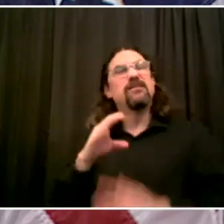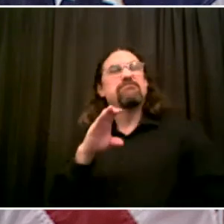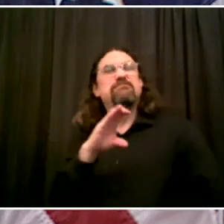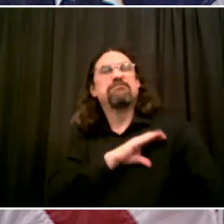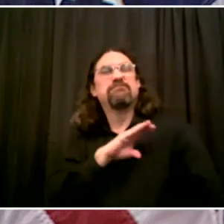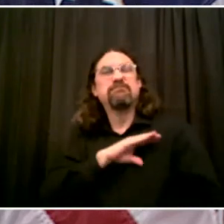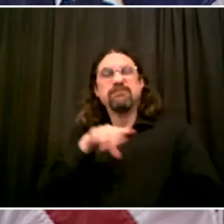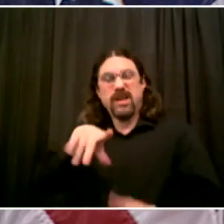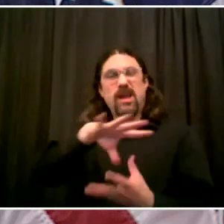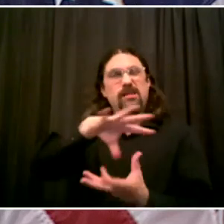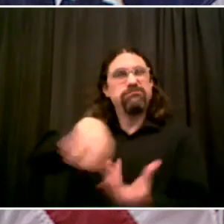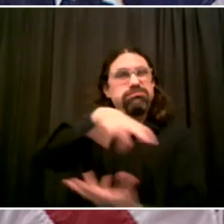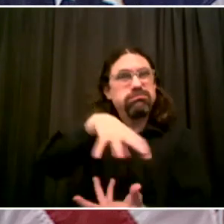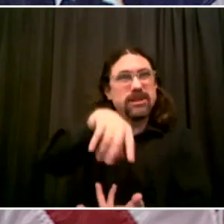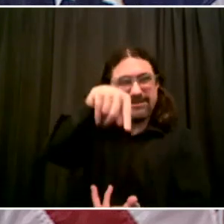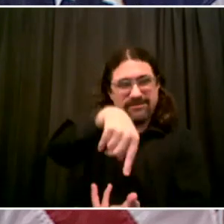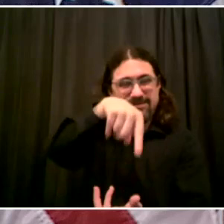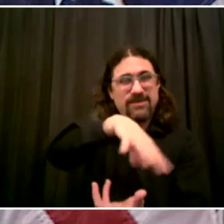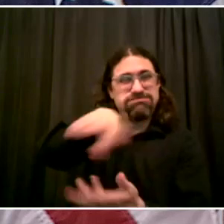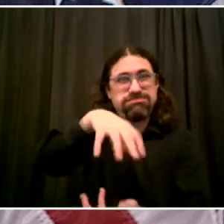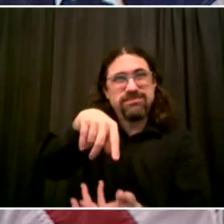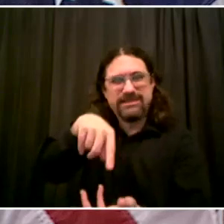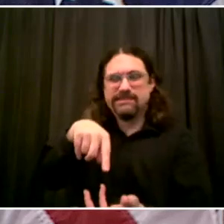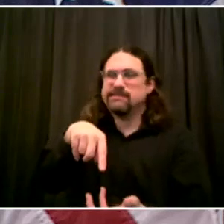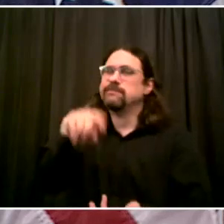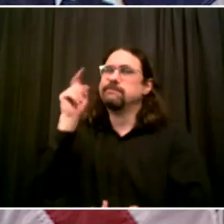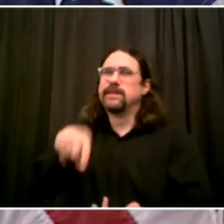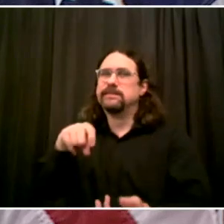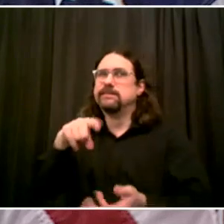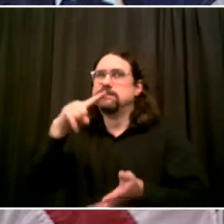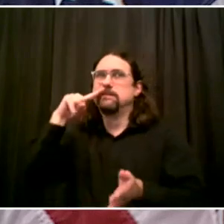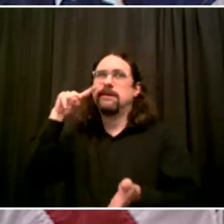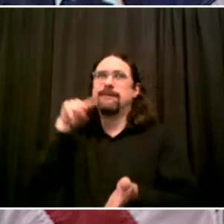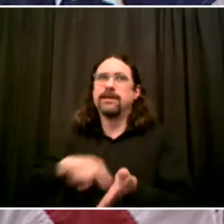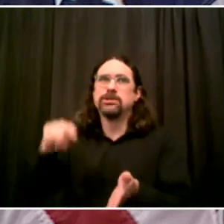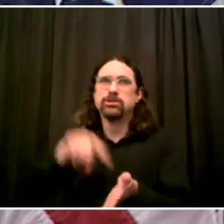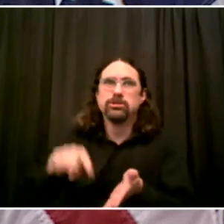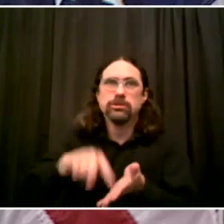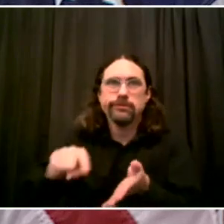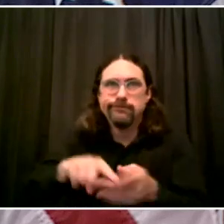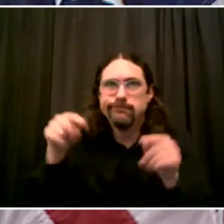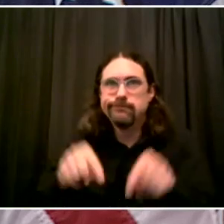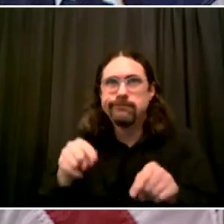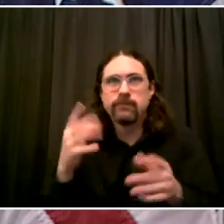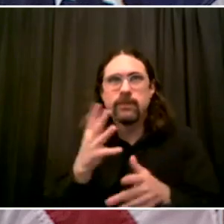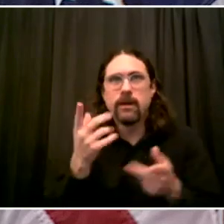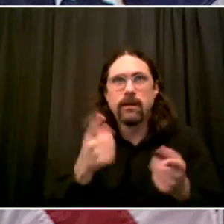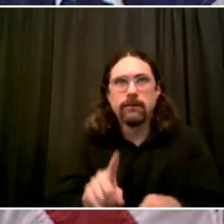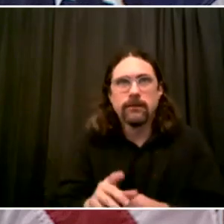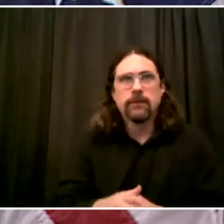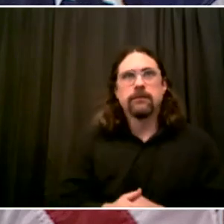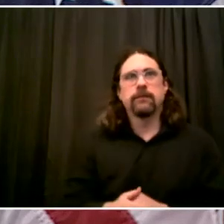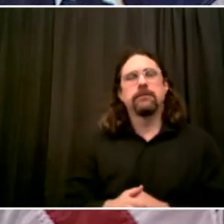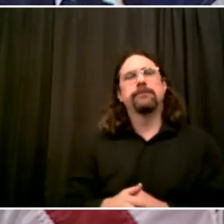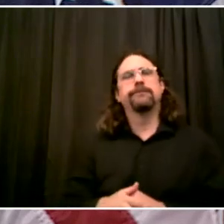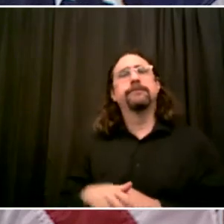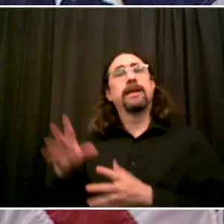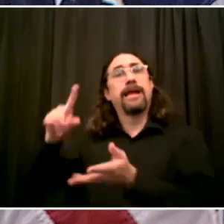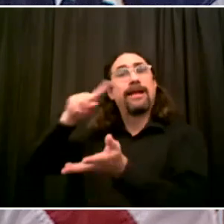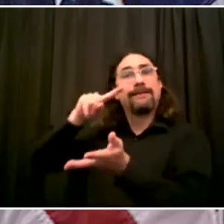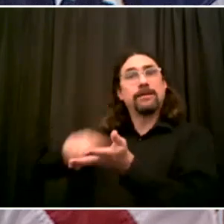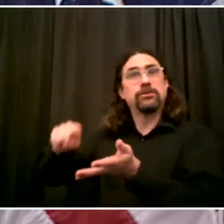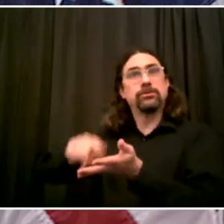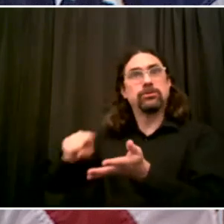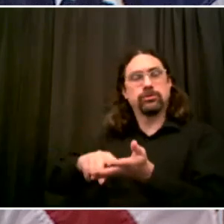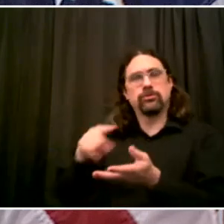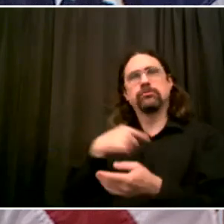Shea. We're working together to ensure that the past history where internal discipline in NYPD was slow, we're not